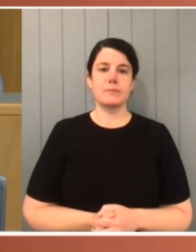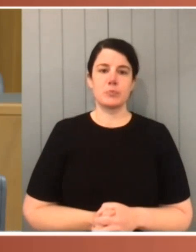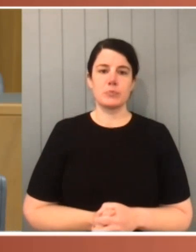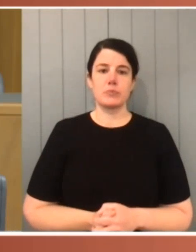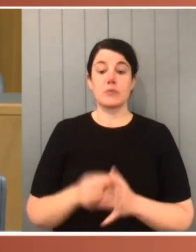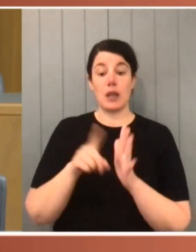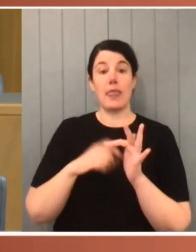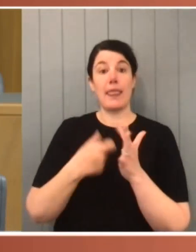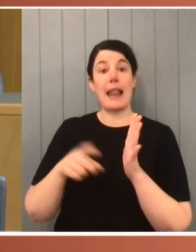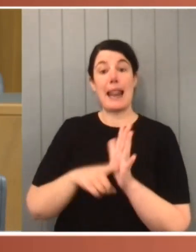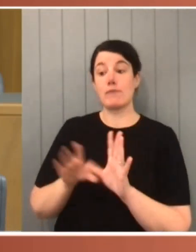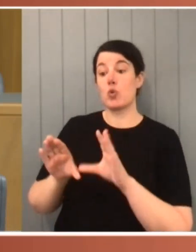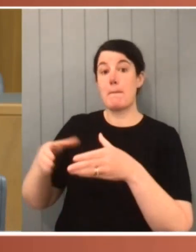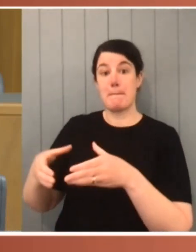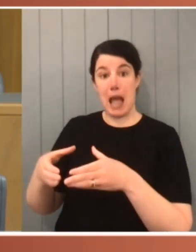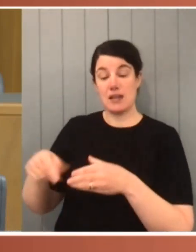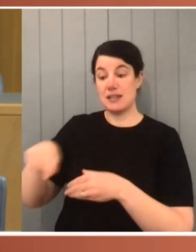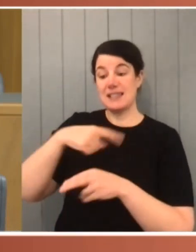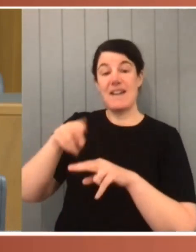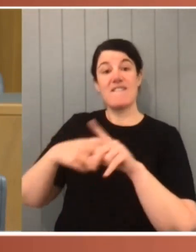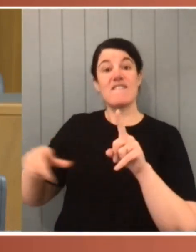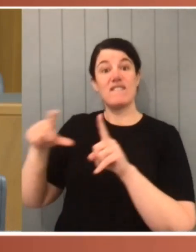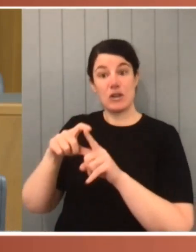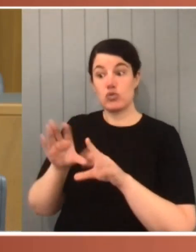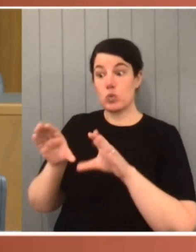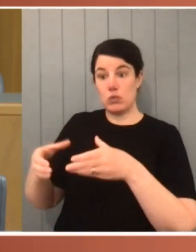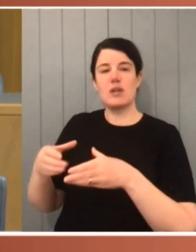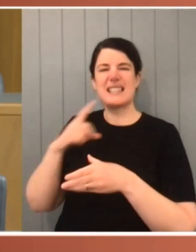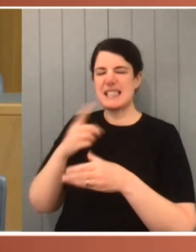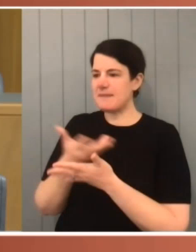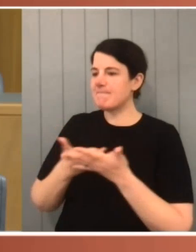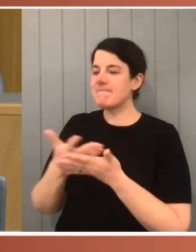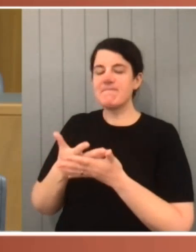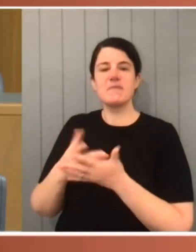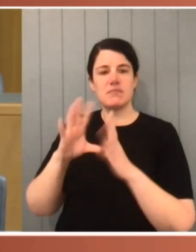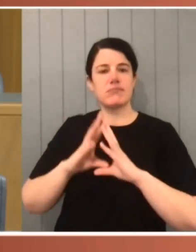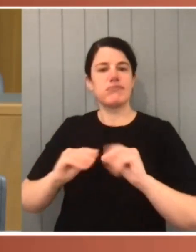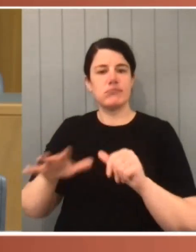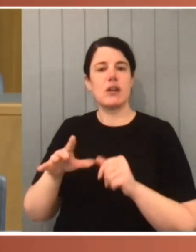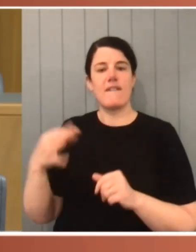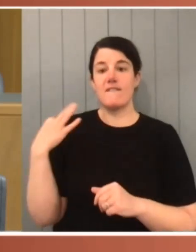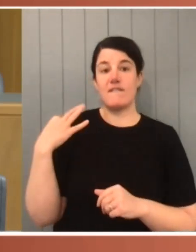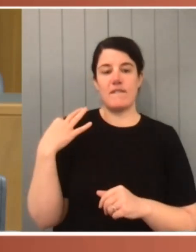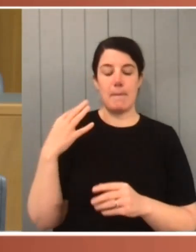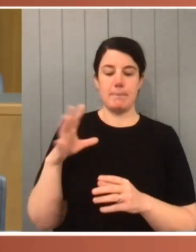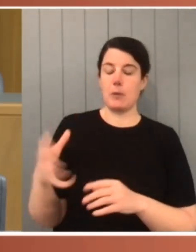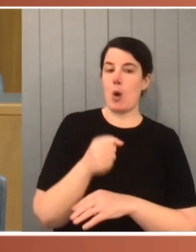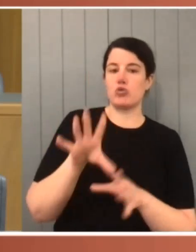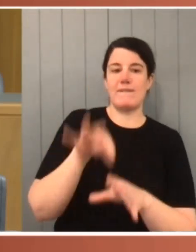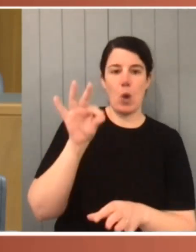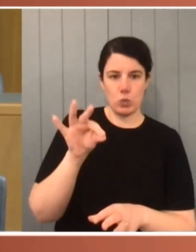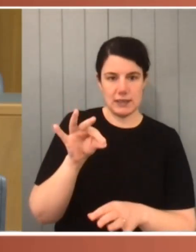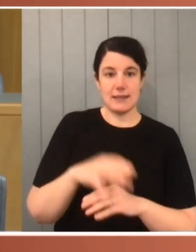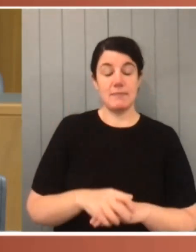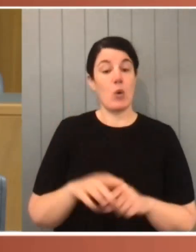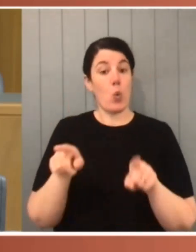Federal Council resolved in support of voluntary voting, and that position was also held by the South